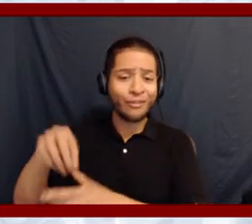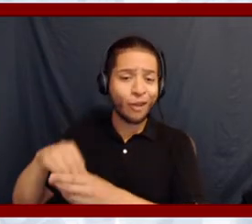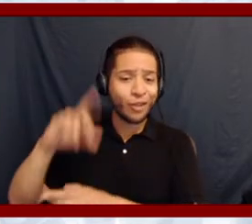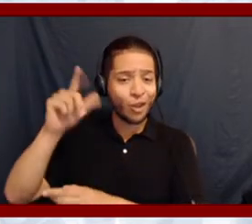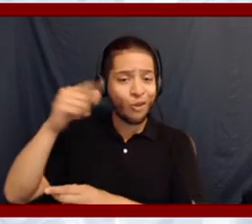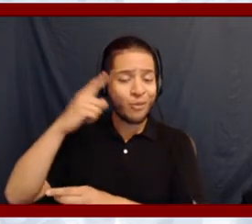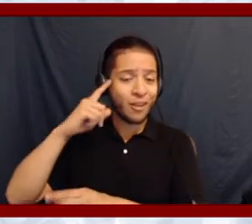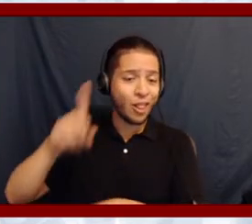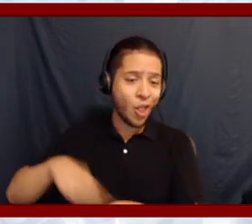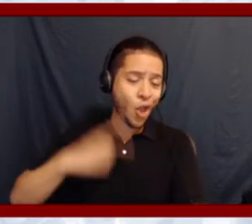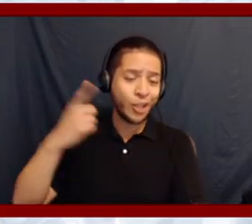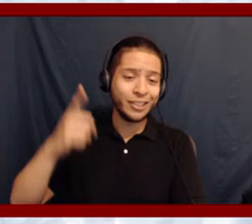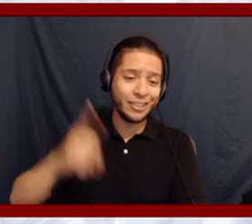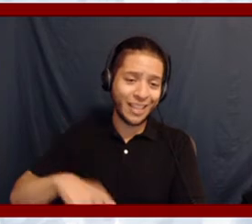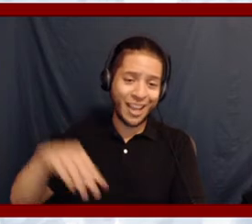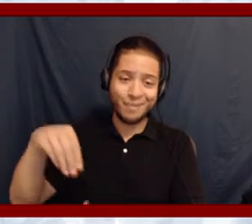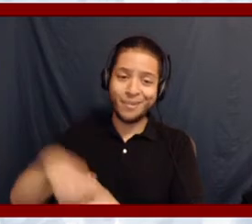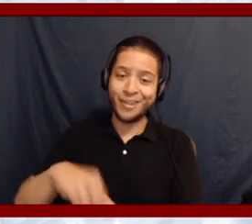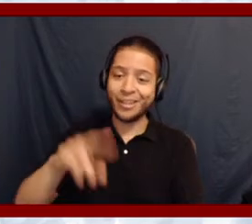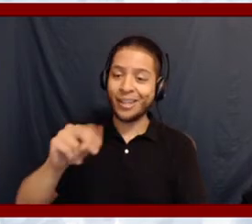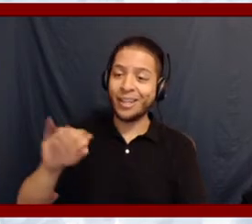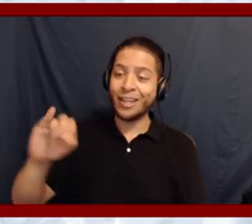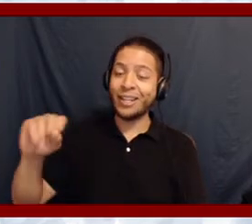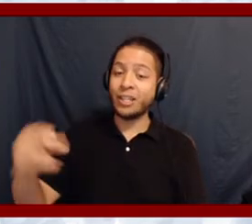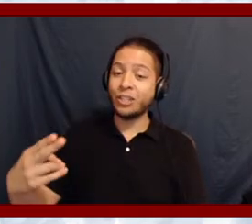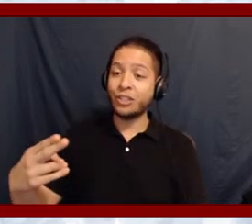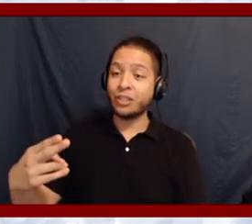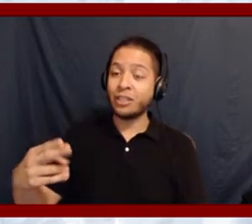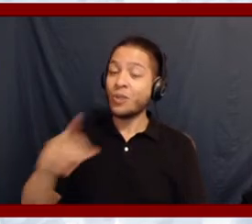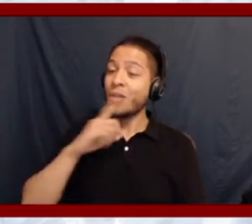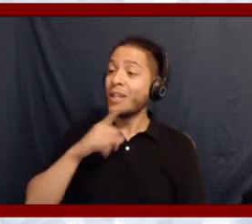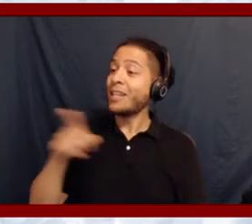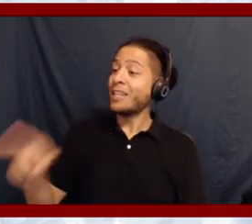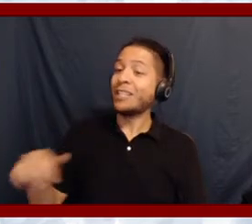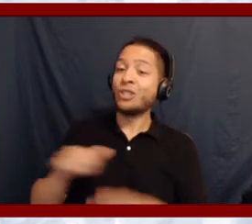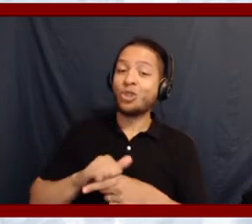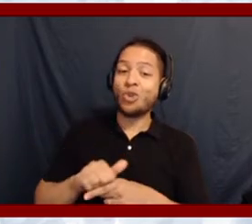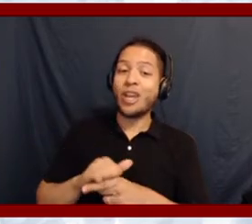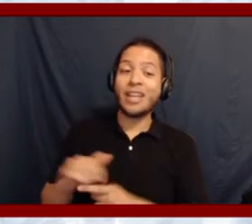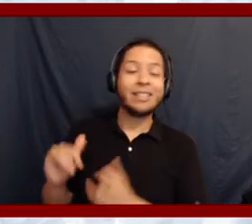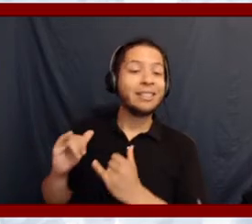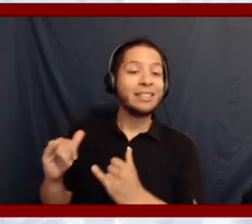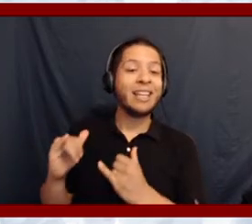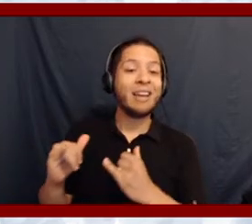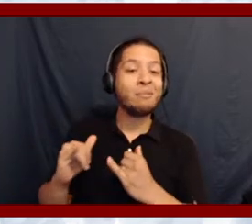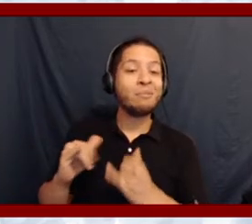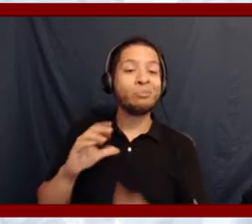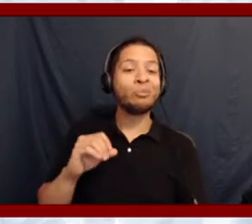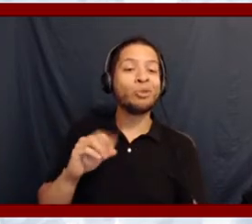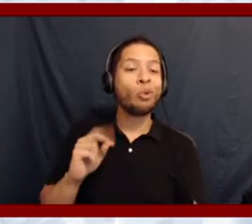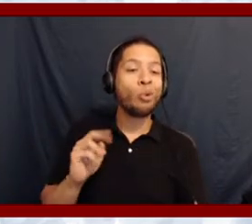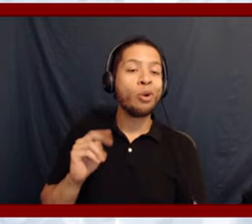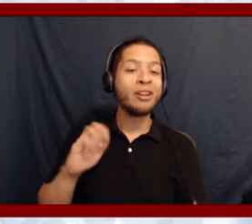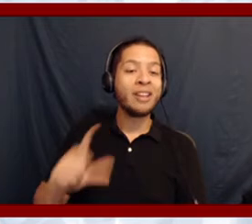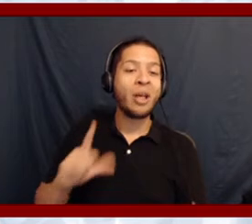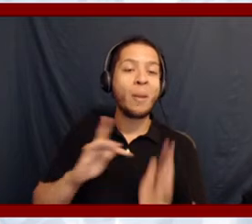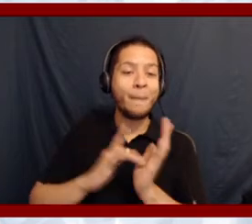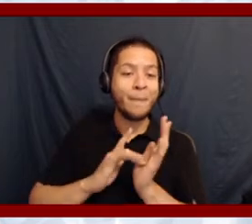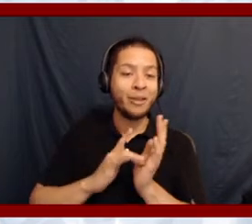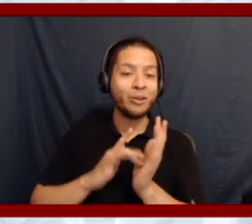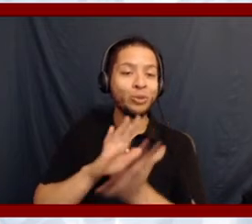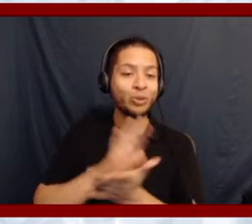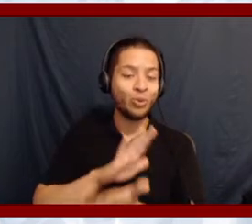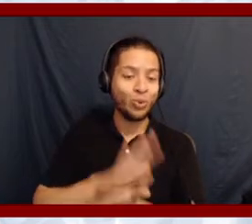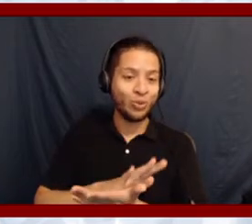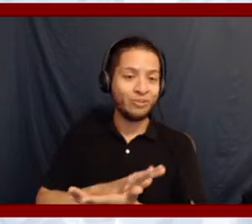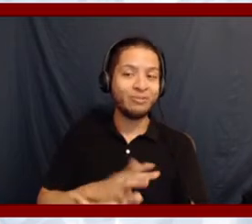at the NIH. He actually trained at the same place that I trained in New York City at Weill Cornell Medicine, just a couple of years apart, Dr.